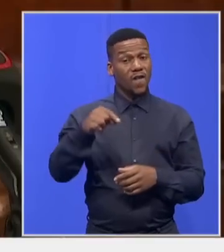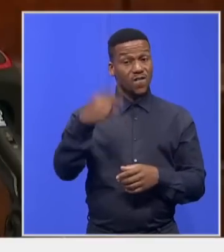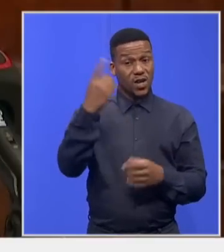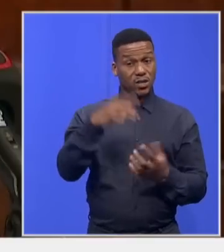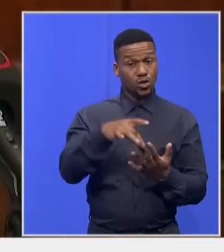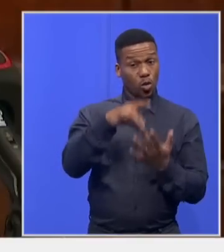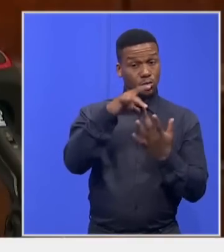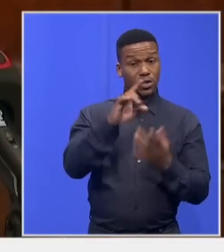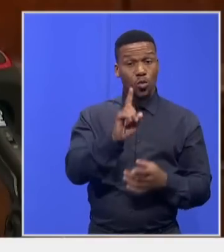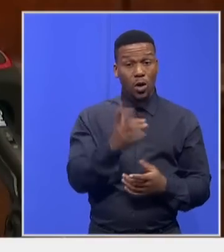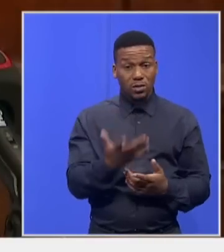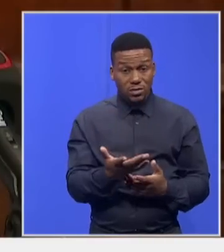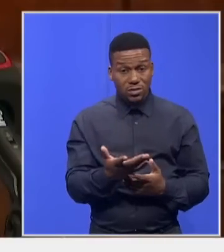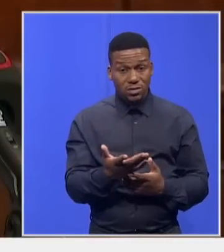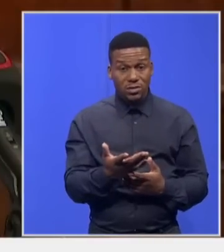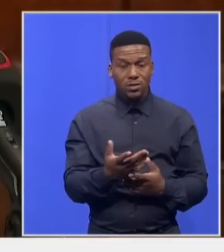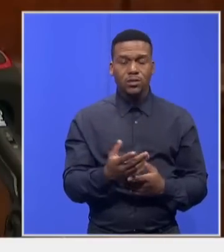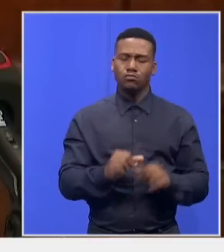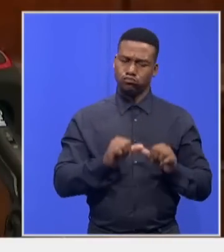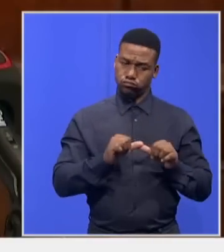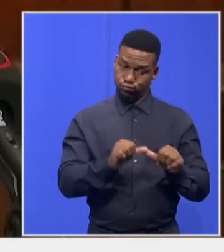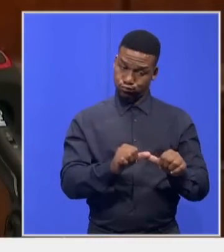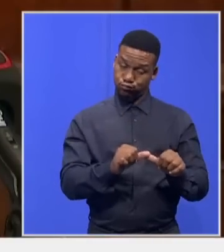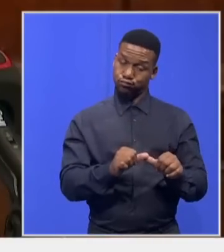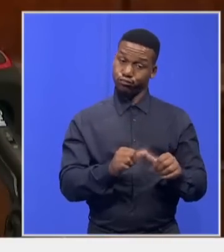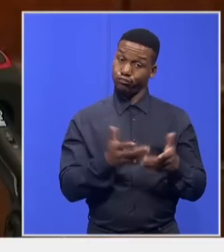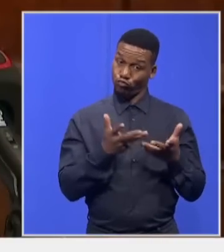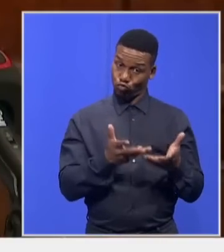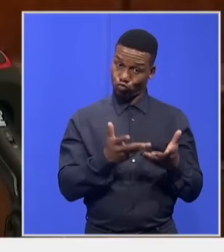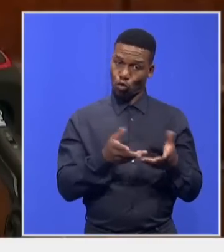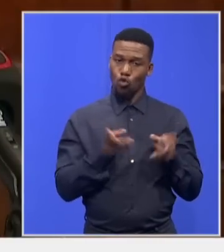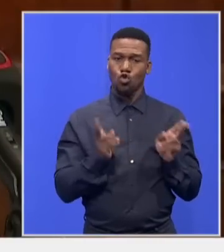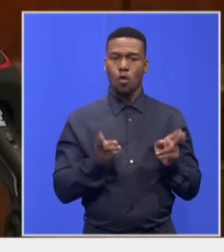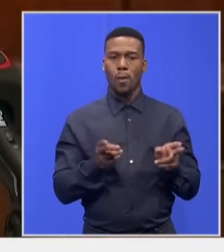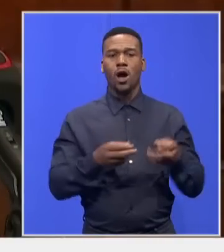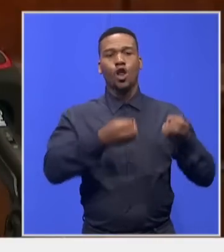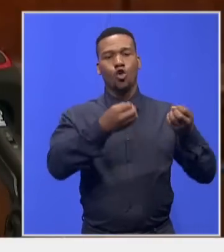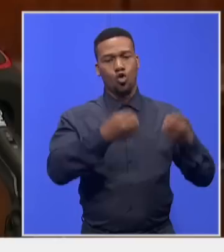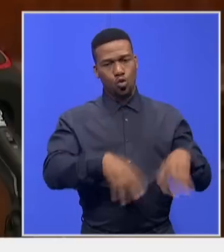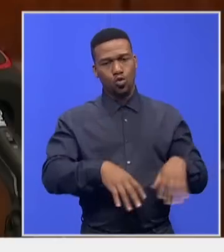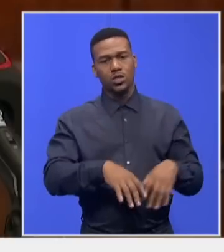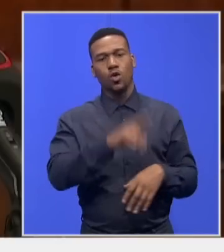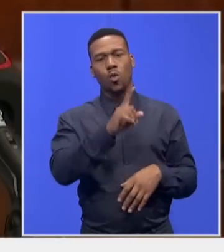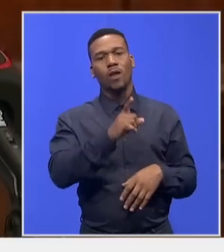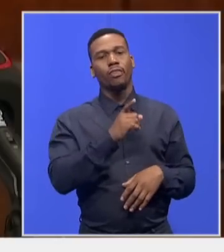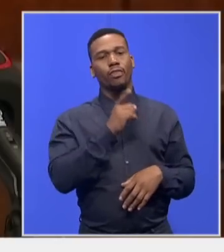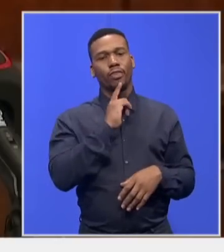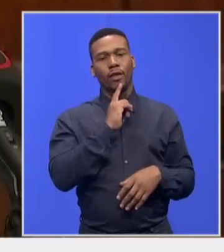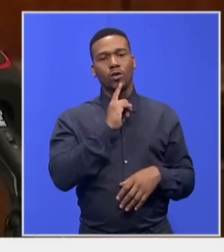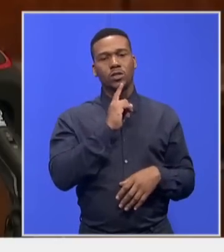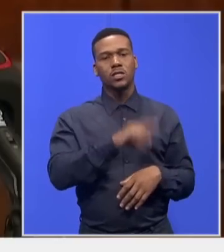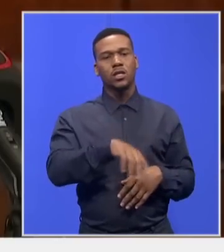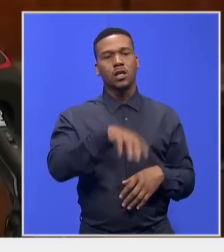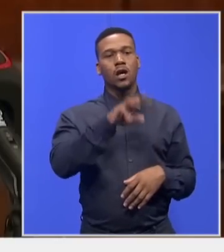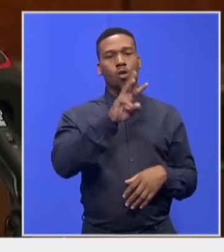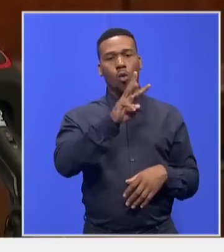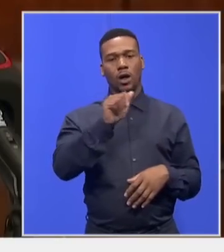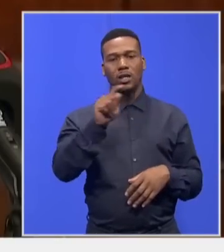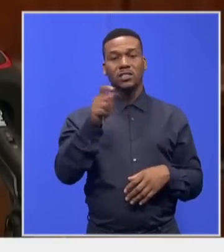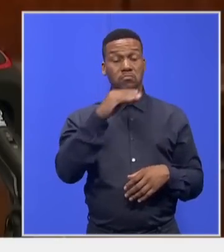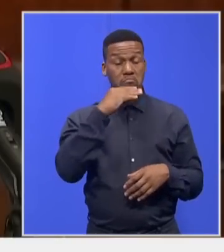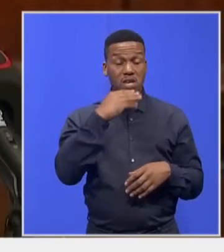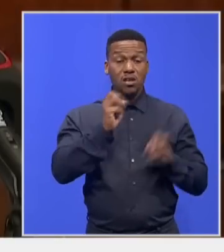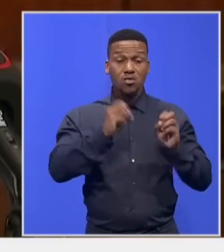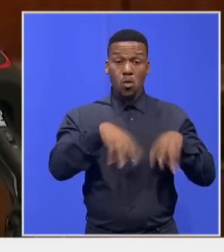is. So essentially lose 1,000 megawatts at Kendal. So it's an additional stage of load shedding and preserve the